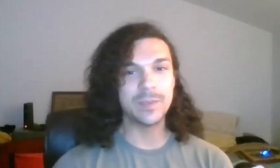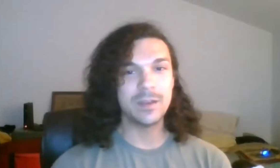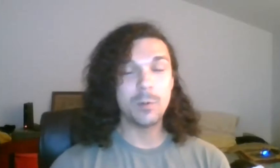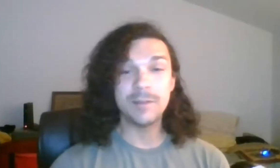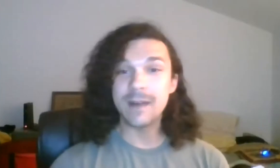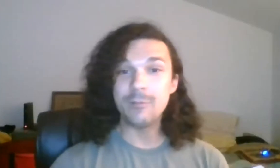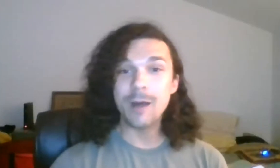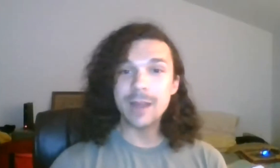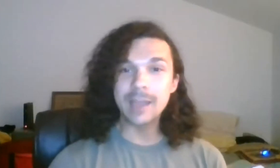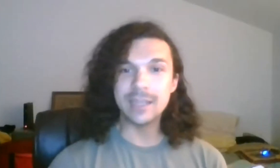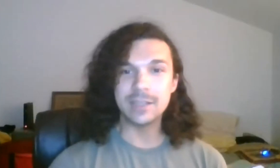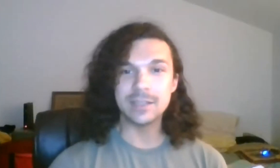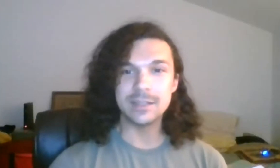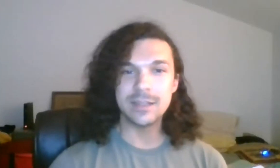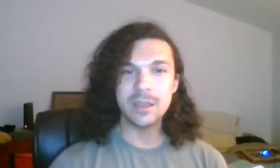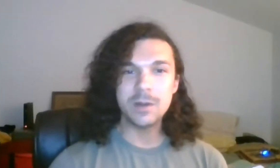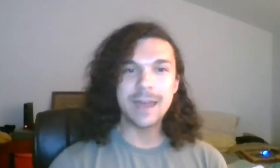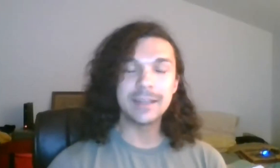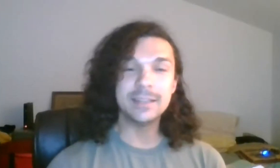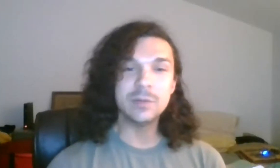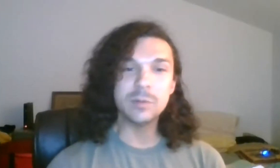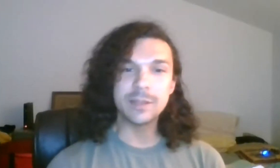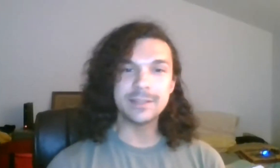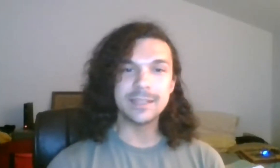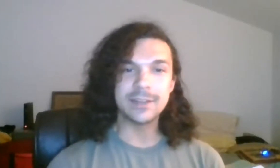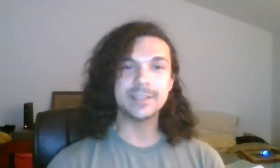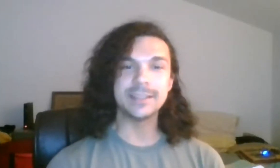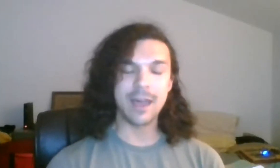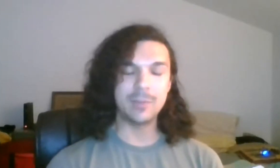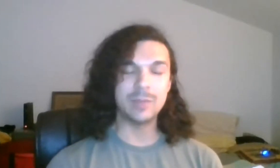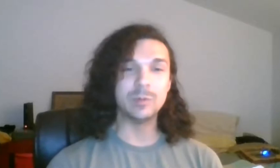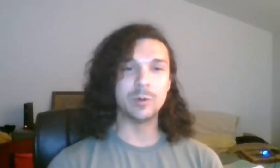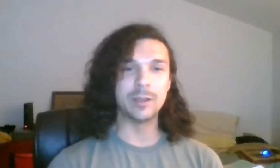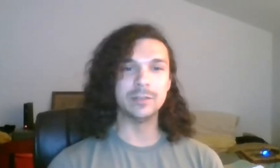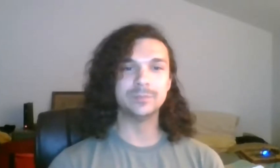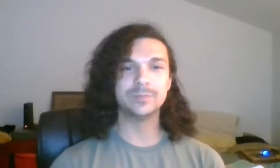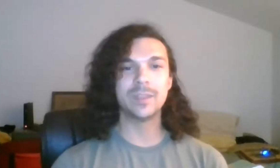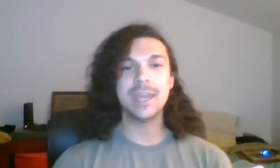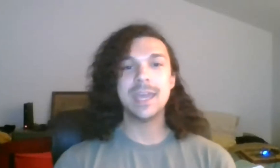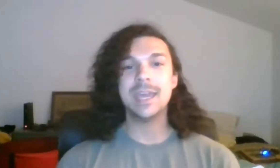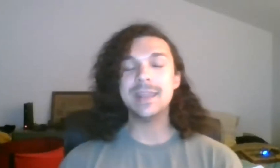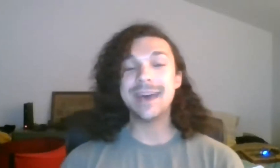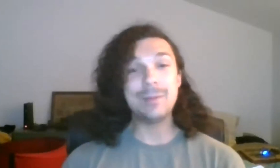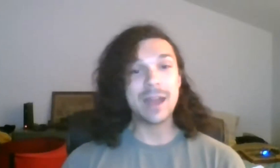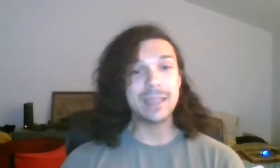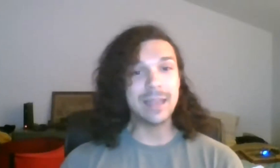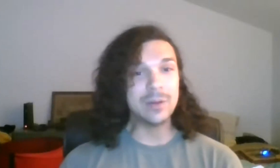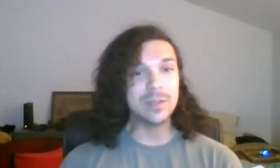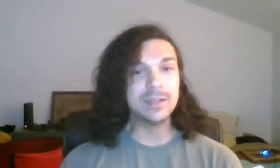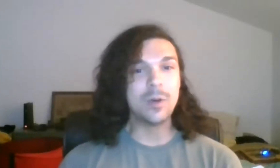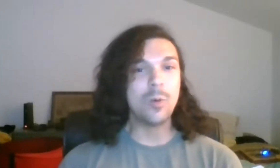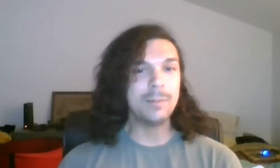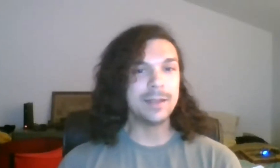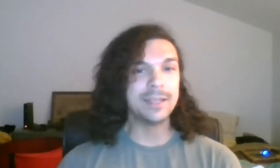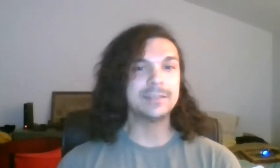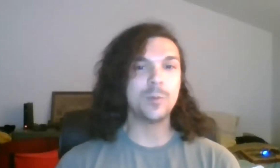people, one of five Wabanaki nations who have had a continual presence here since time immemorial. In the Abenaki